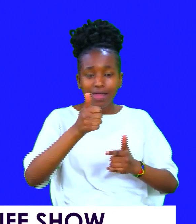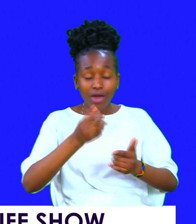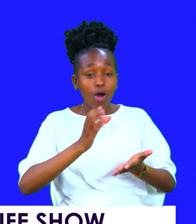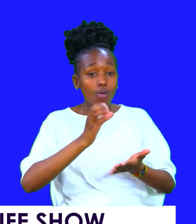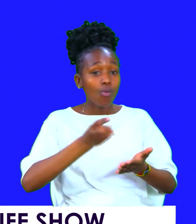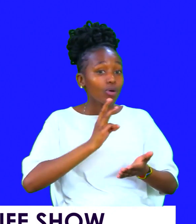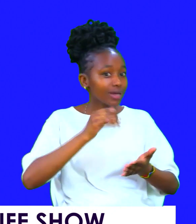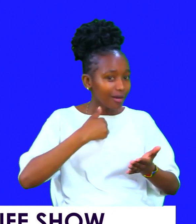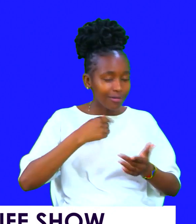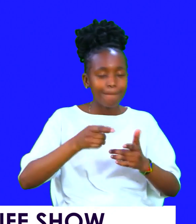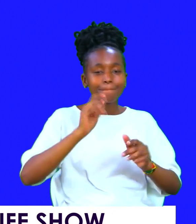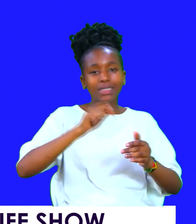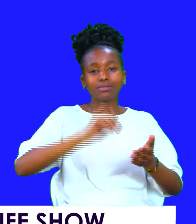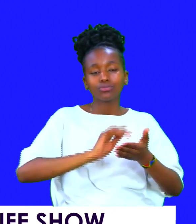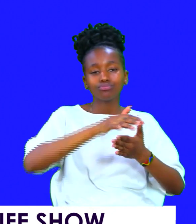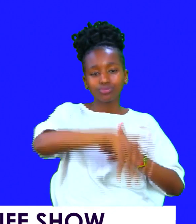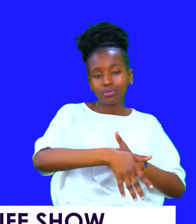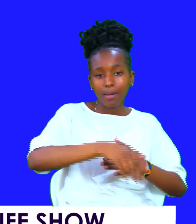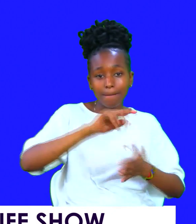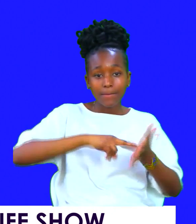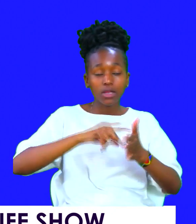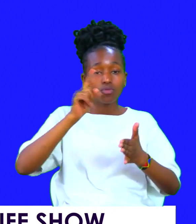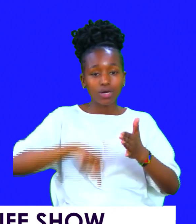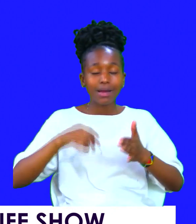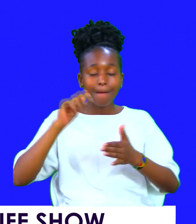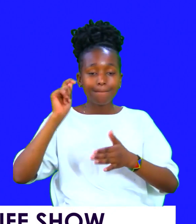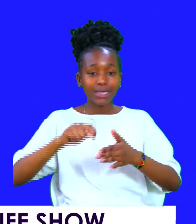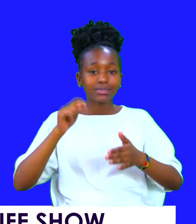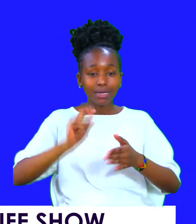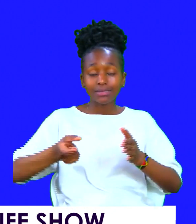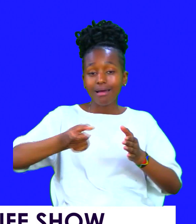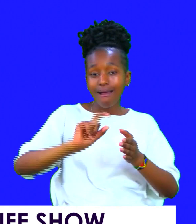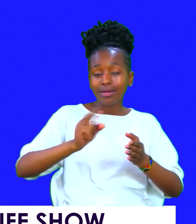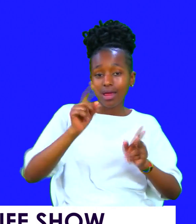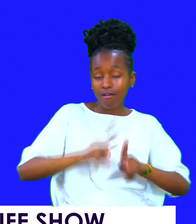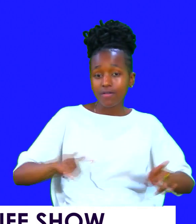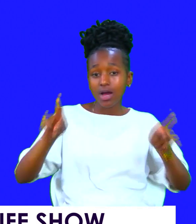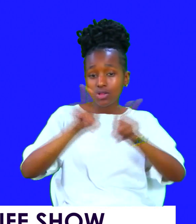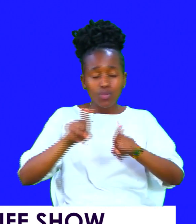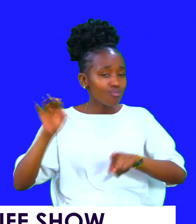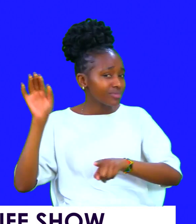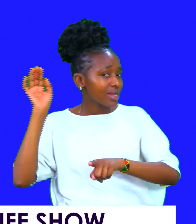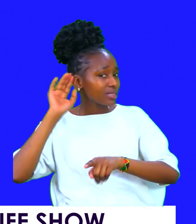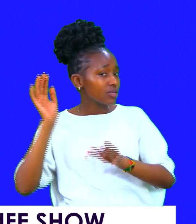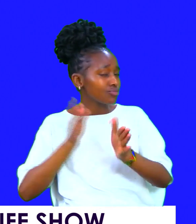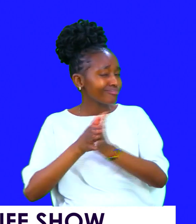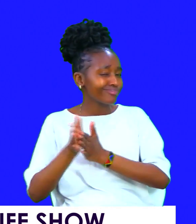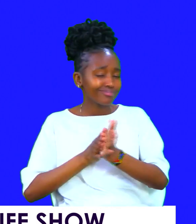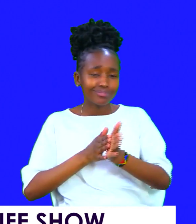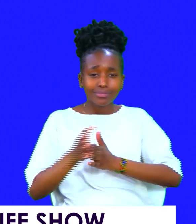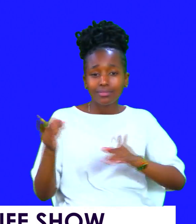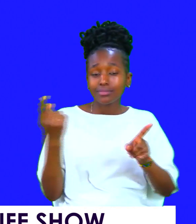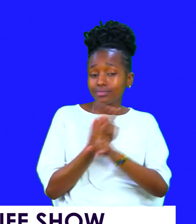pour freshness on the inside of you, value. Keep listening to motivation, edification,